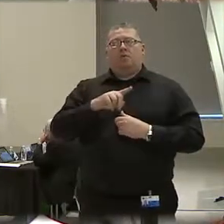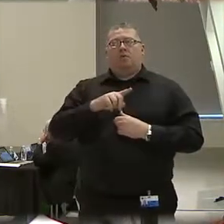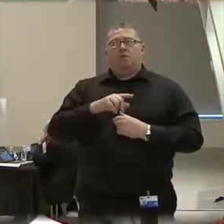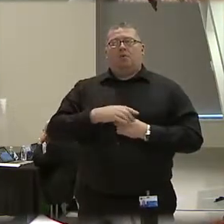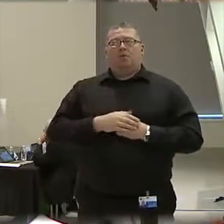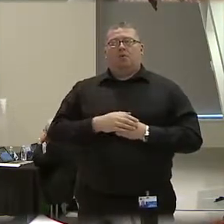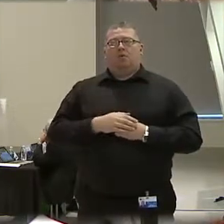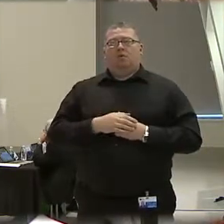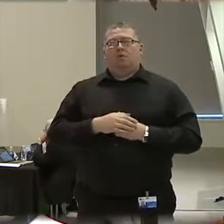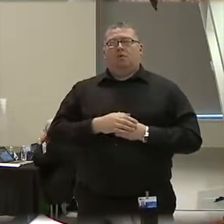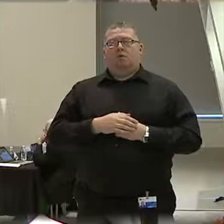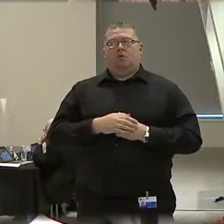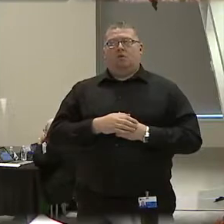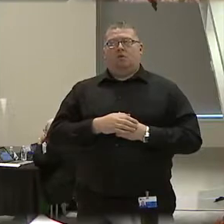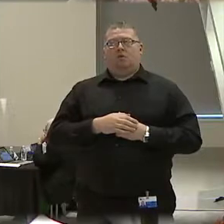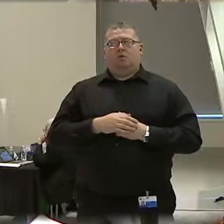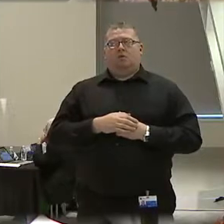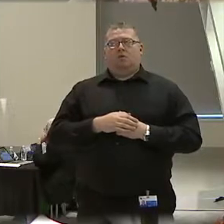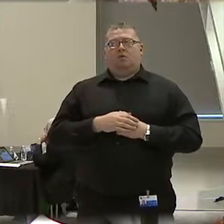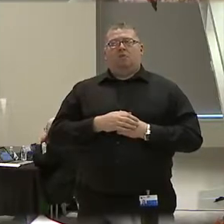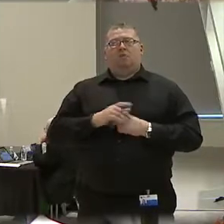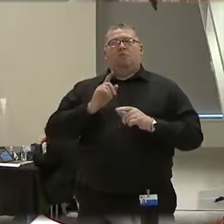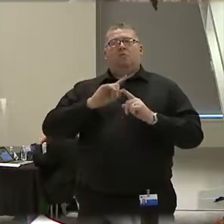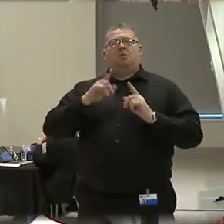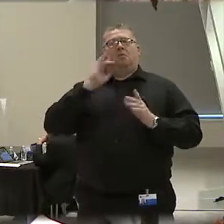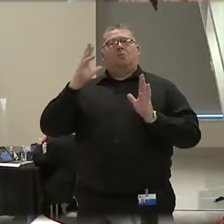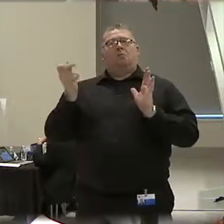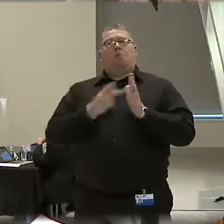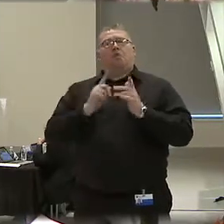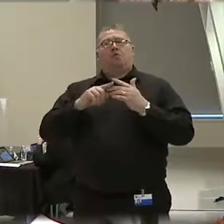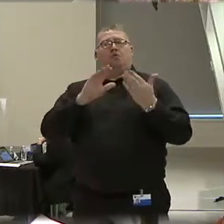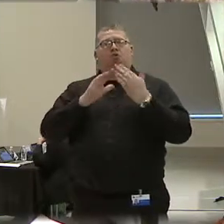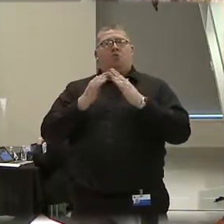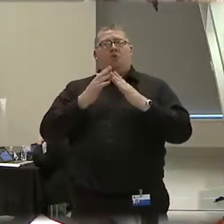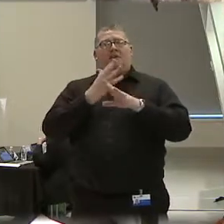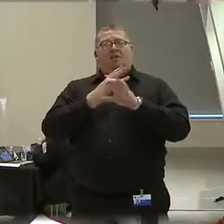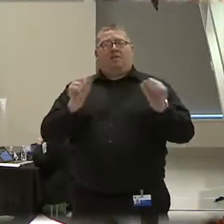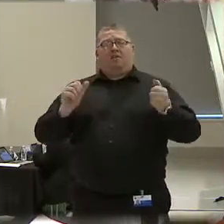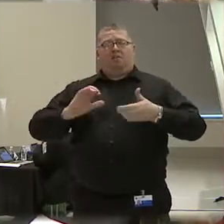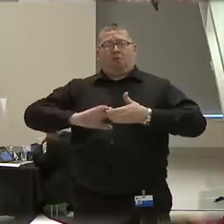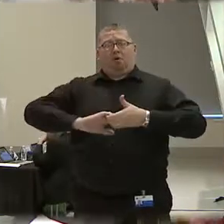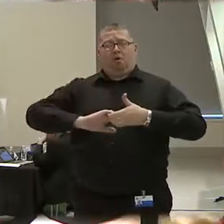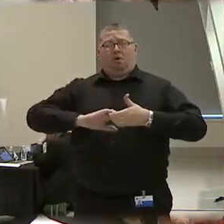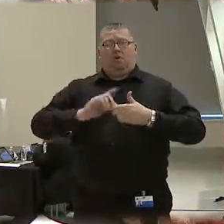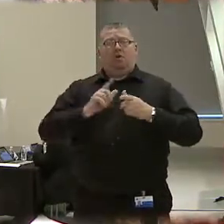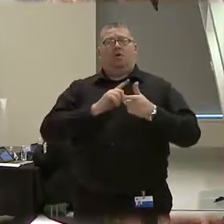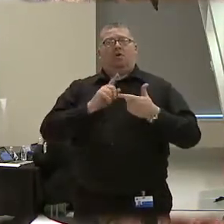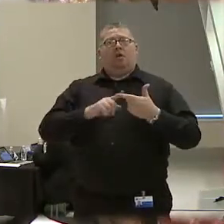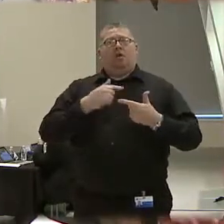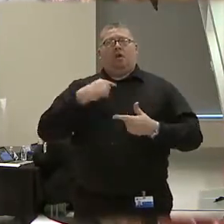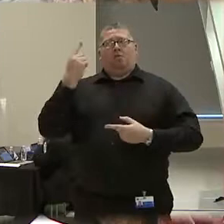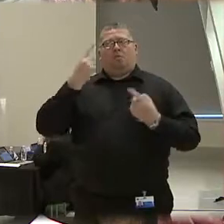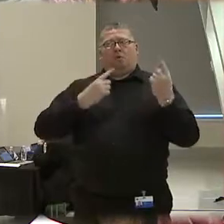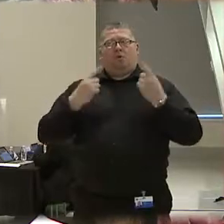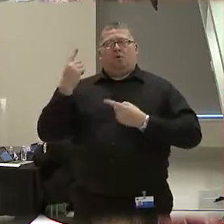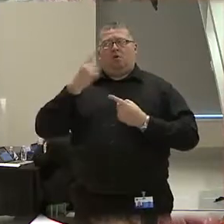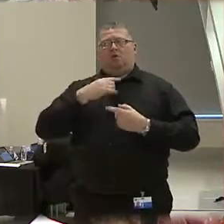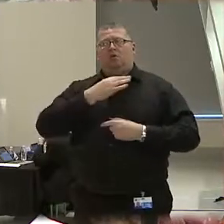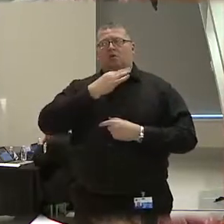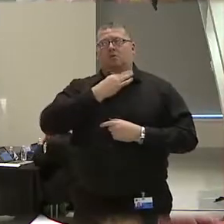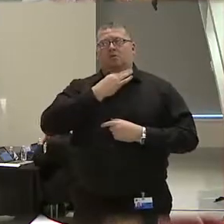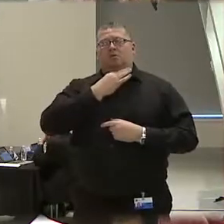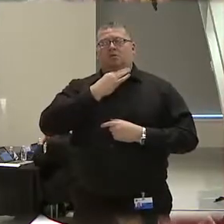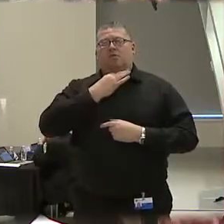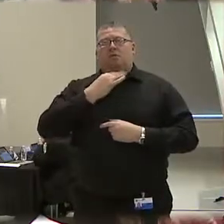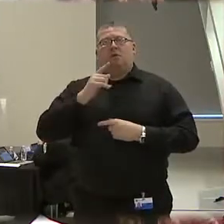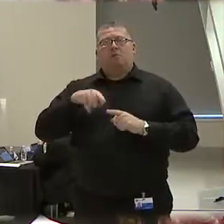very helpful. The second question, bringing us back to the community safety partnership. And I'm just wondering, when we're talking